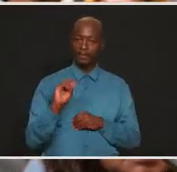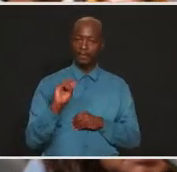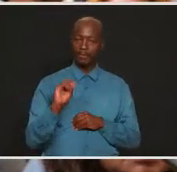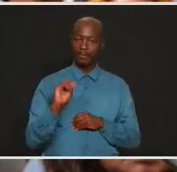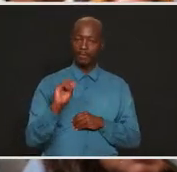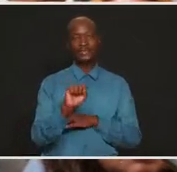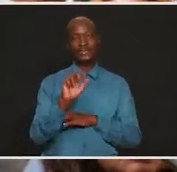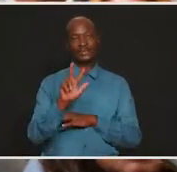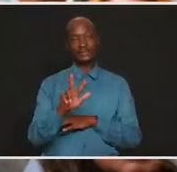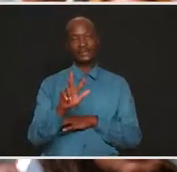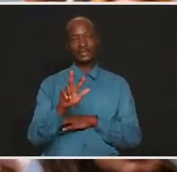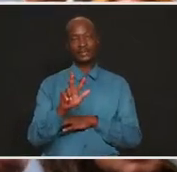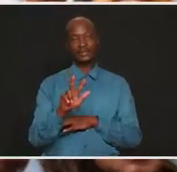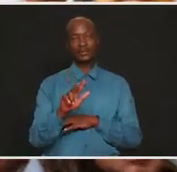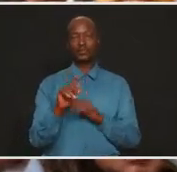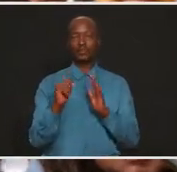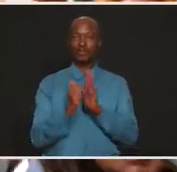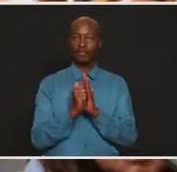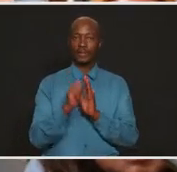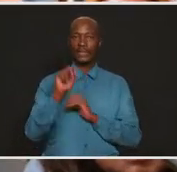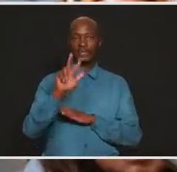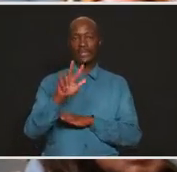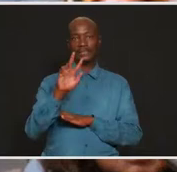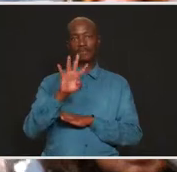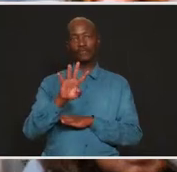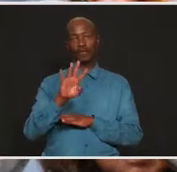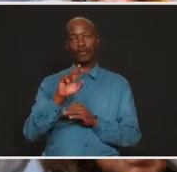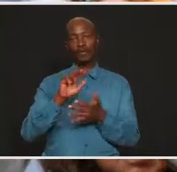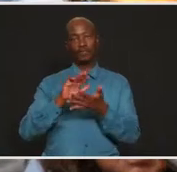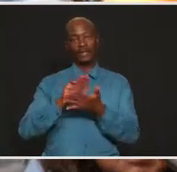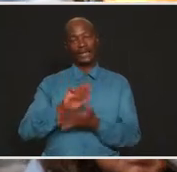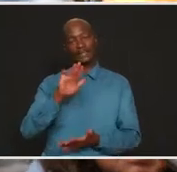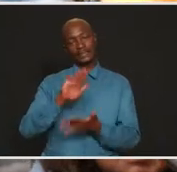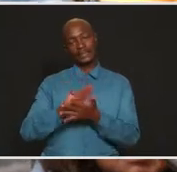8. of act 84 of 1996.